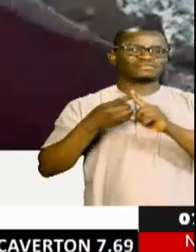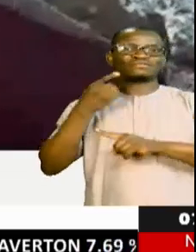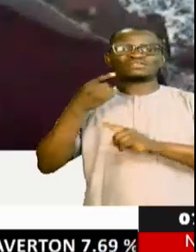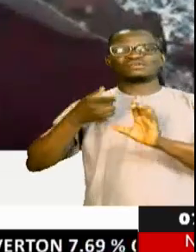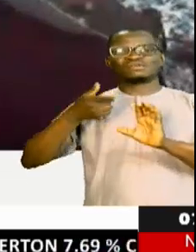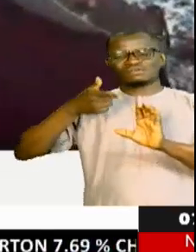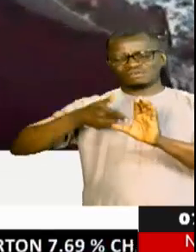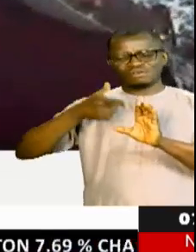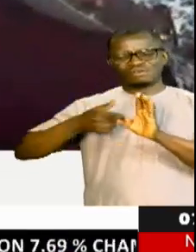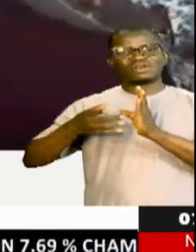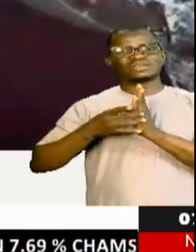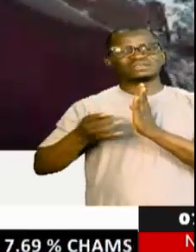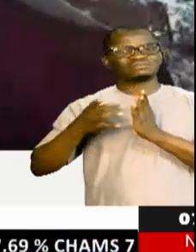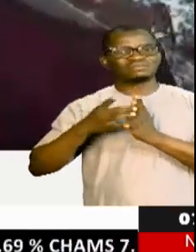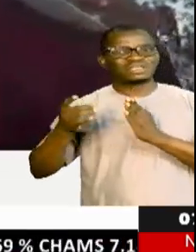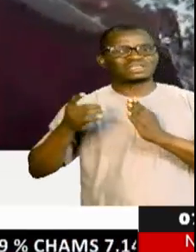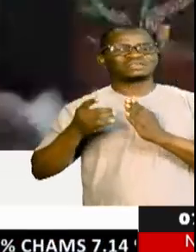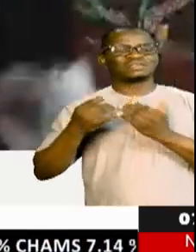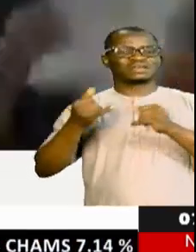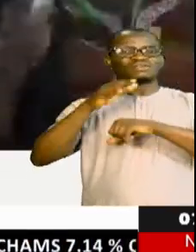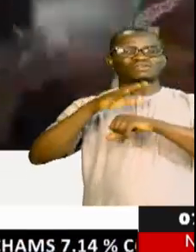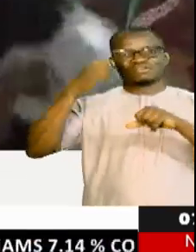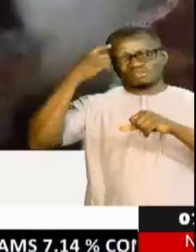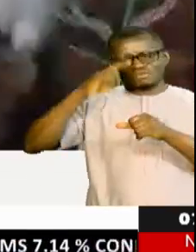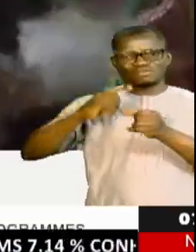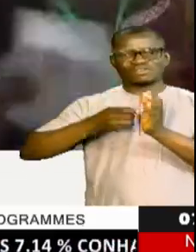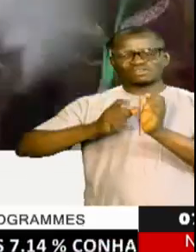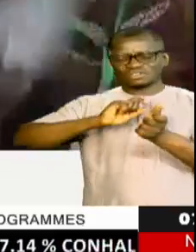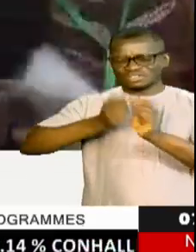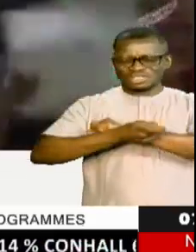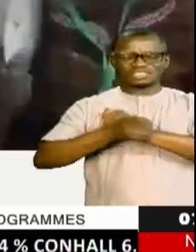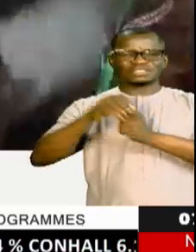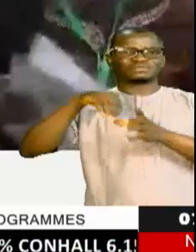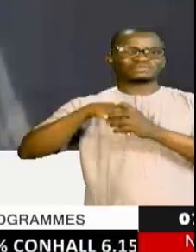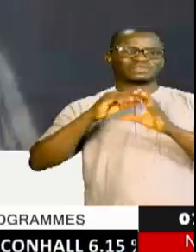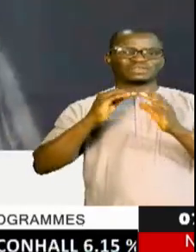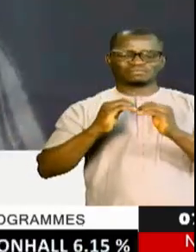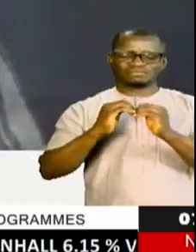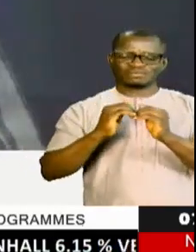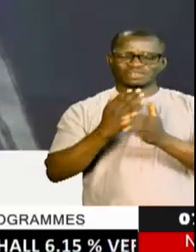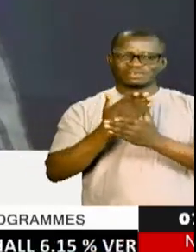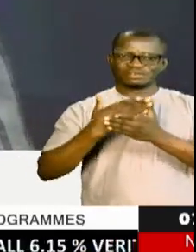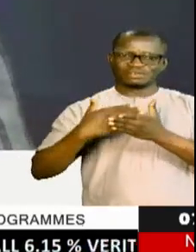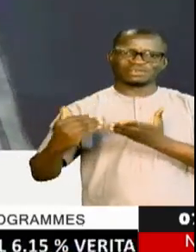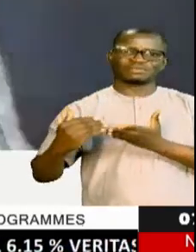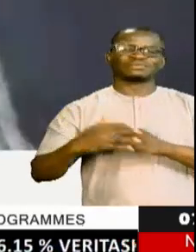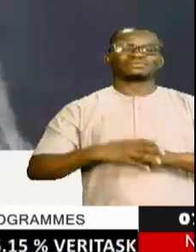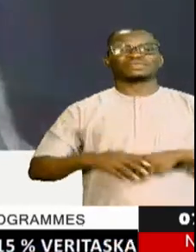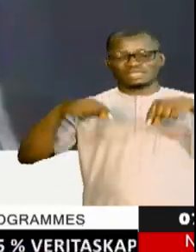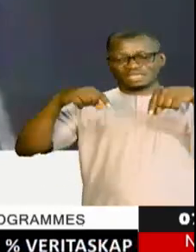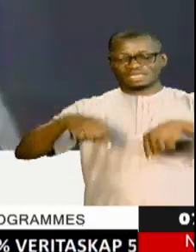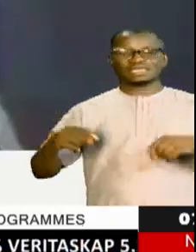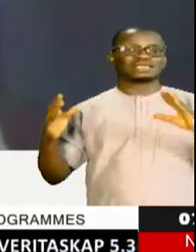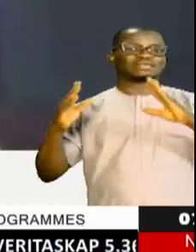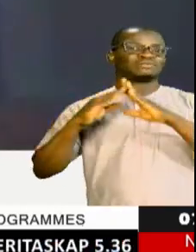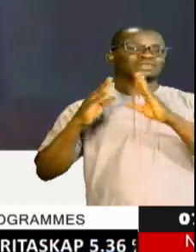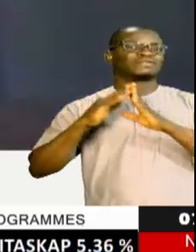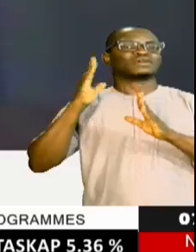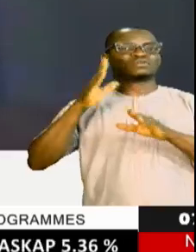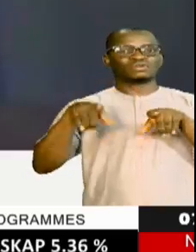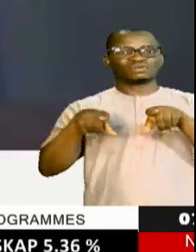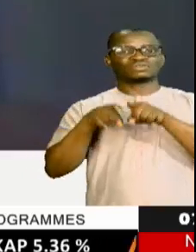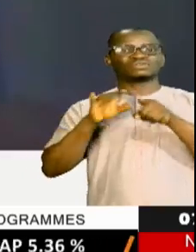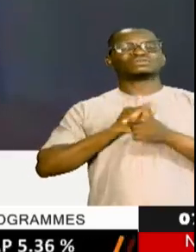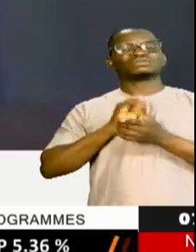exploration and exploitation, calling for a comprehensive reform in their location. This meeting will also, I